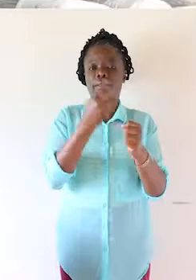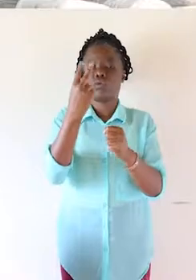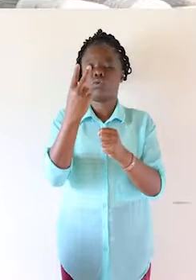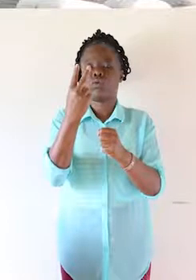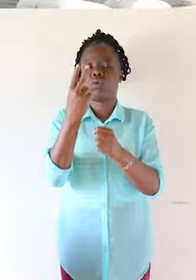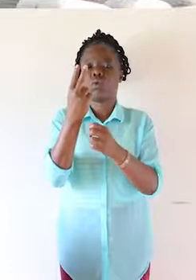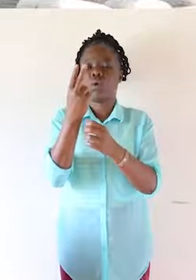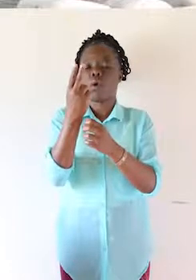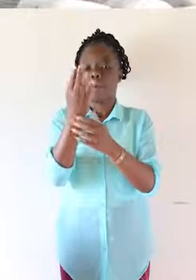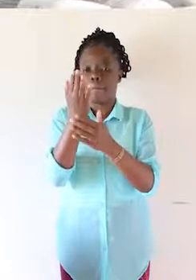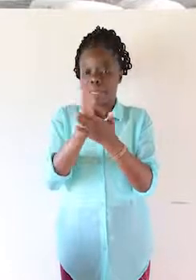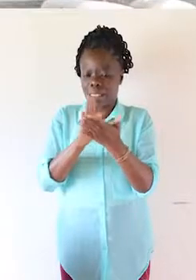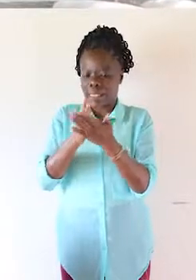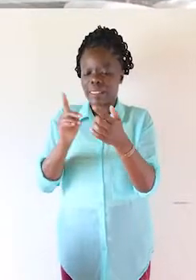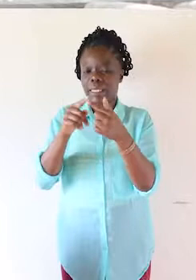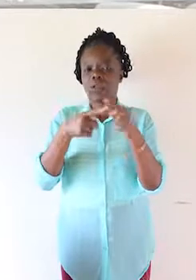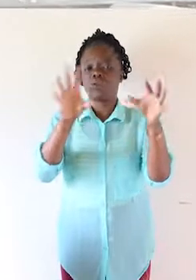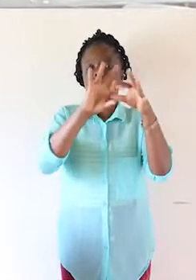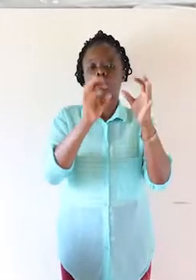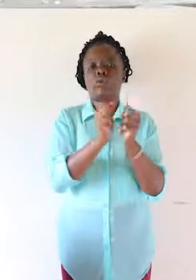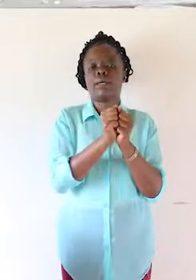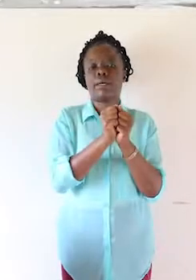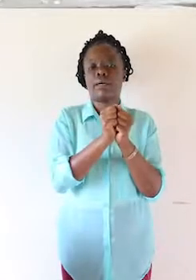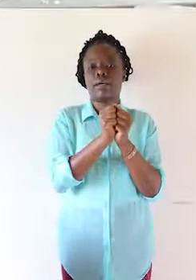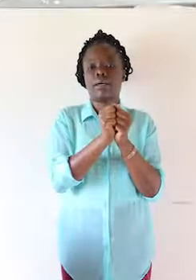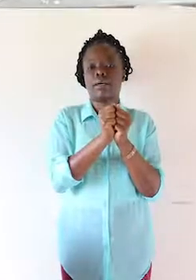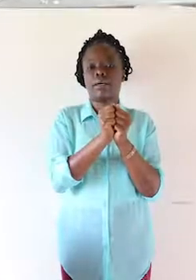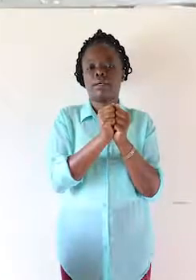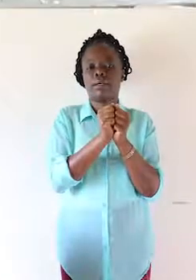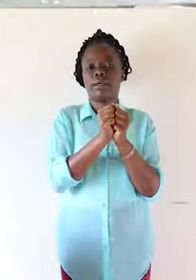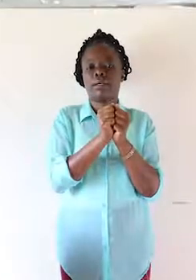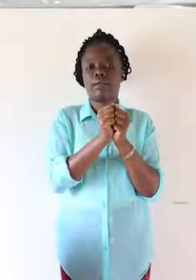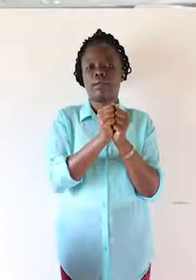plane the two pieces. Then you will join them together. I continue.